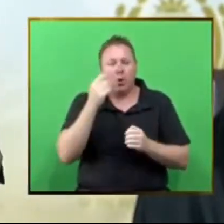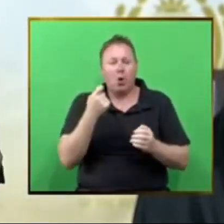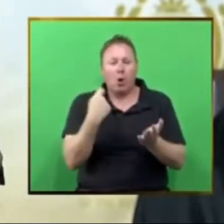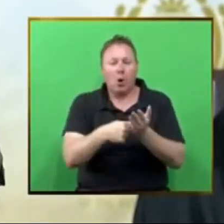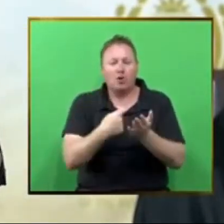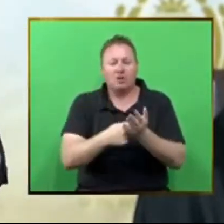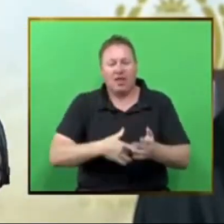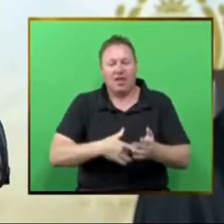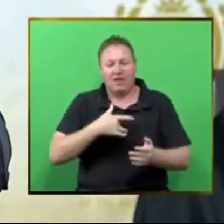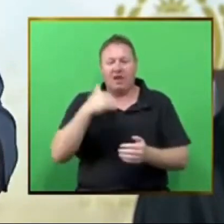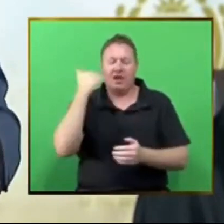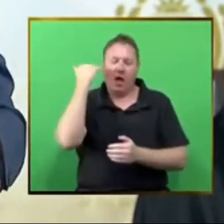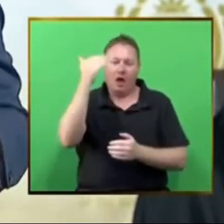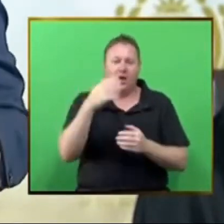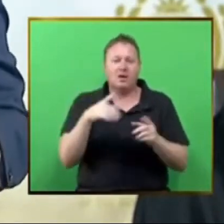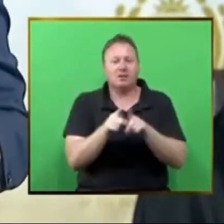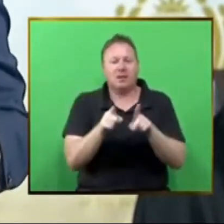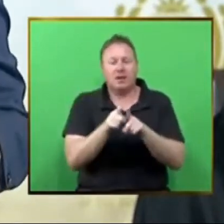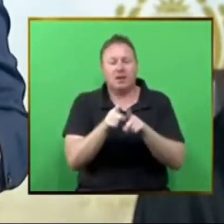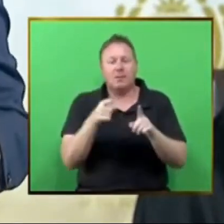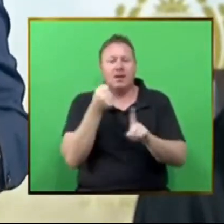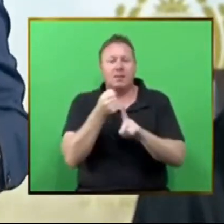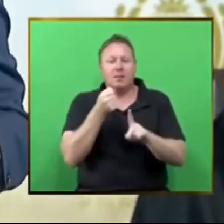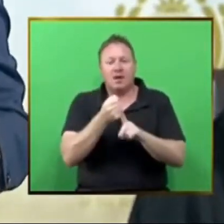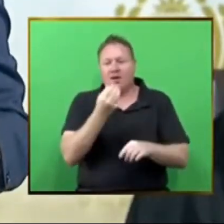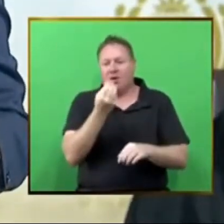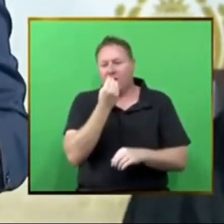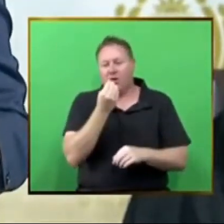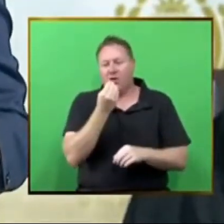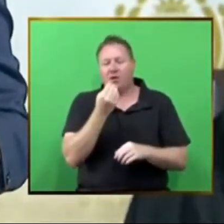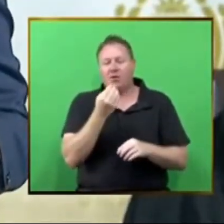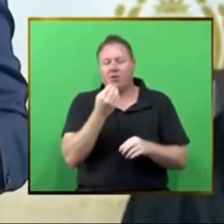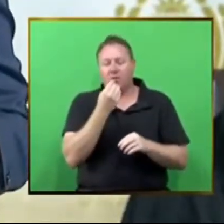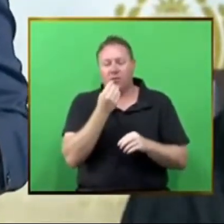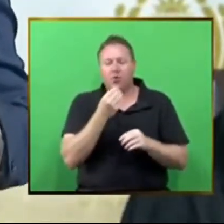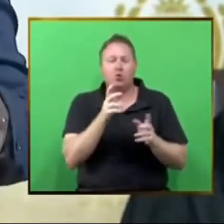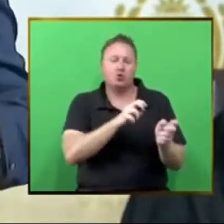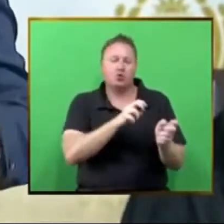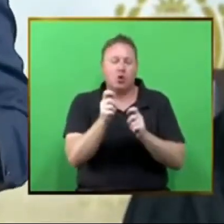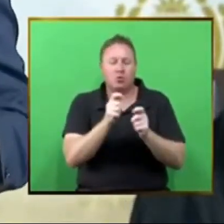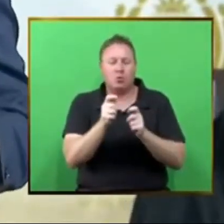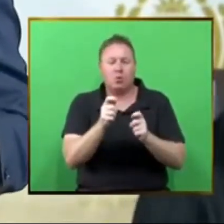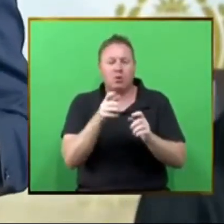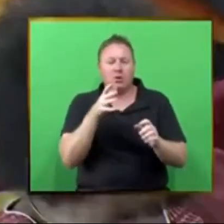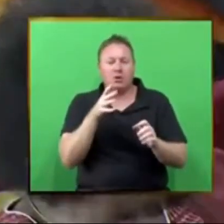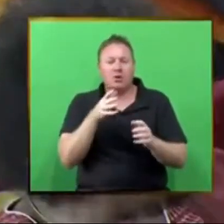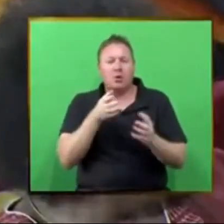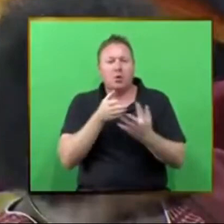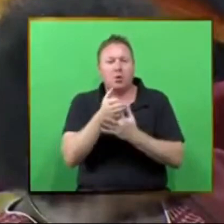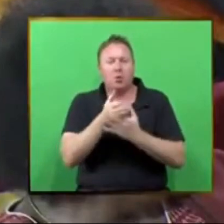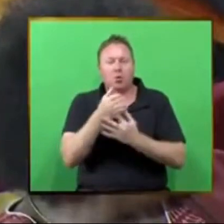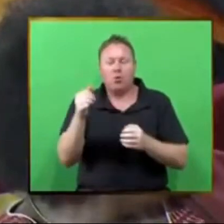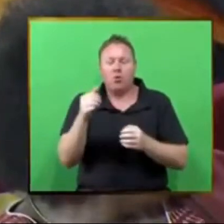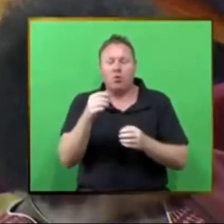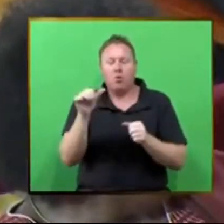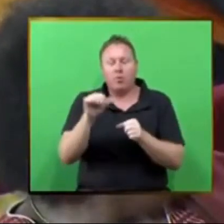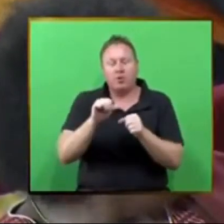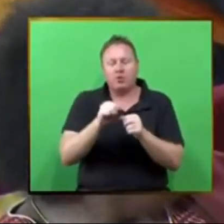impact fuel prices have on the food and transport costs. In this regard, we are